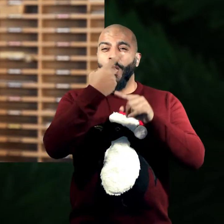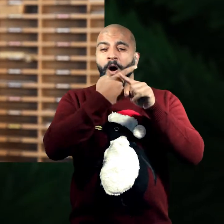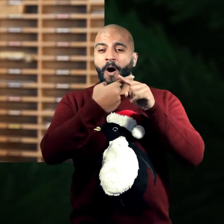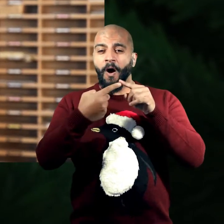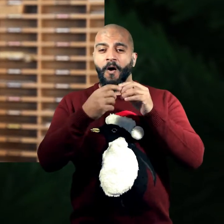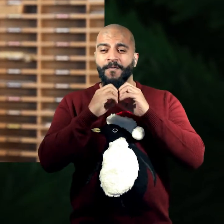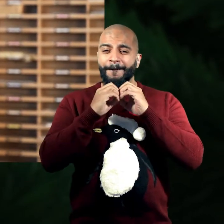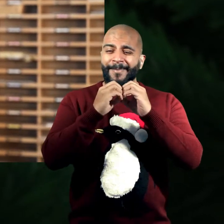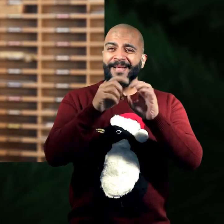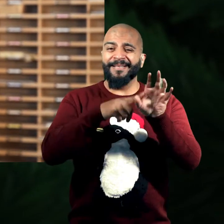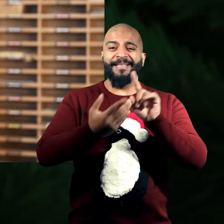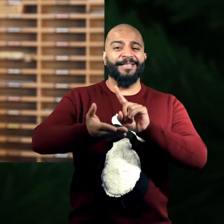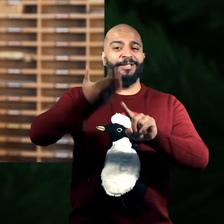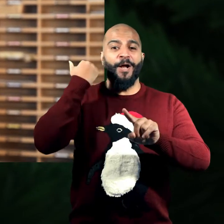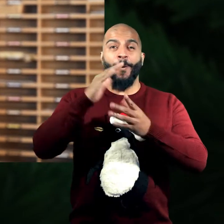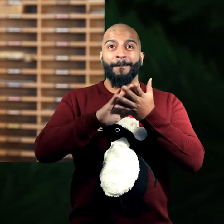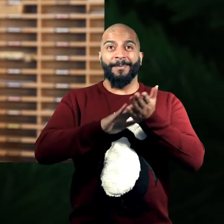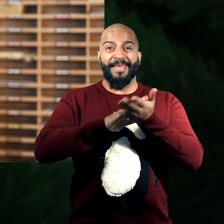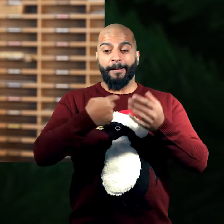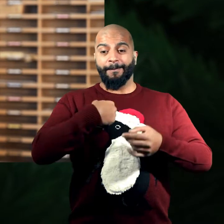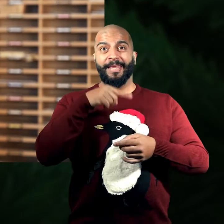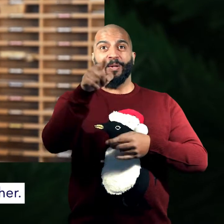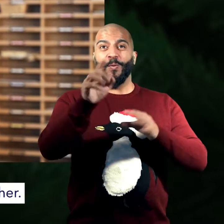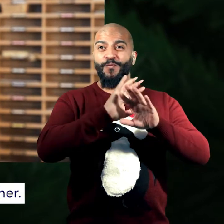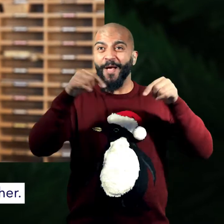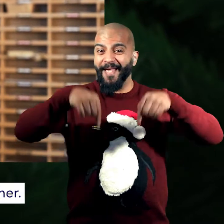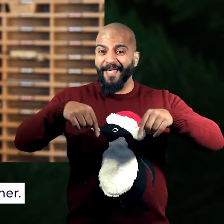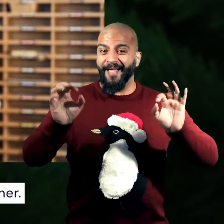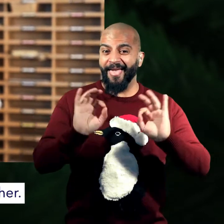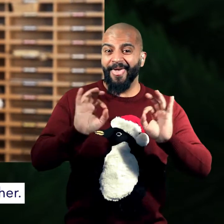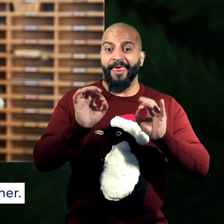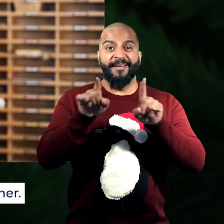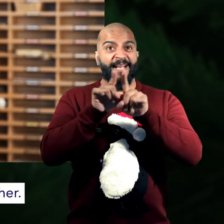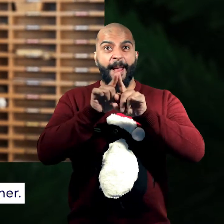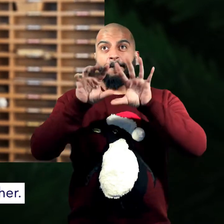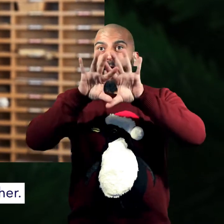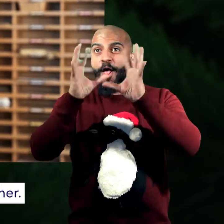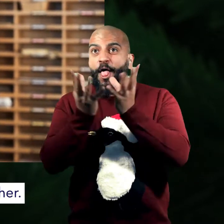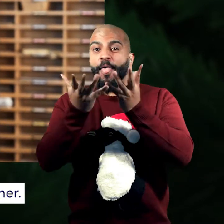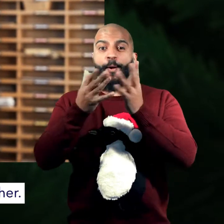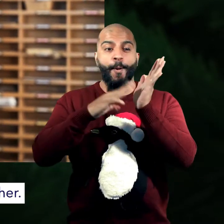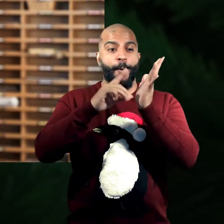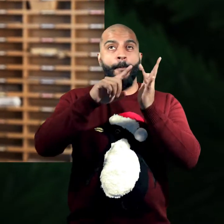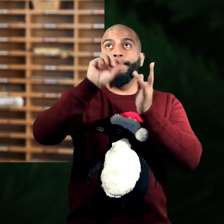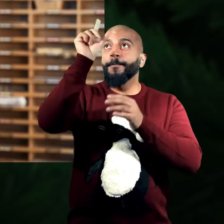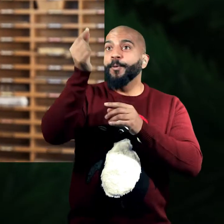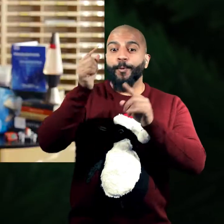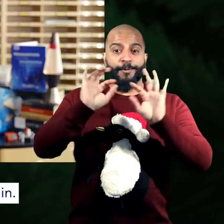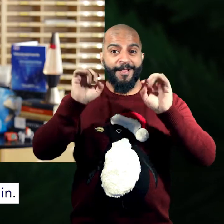4.5 billion years ago, you and I didn't exist. In fact, the Earth and the Moon didn't exist